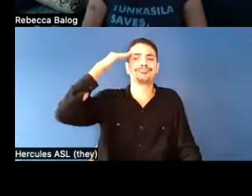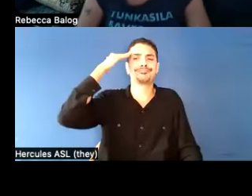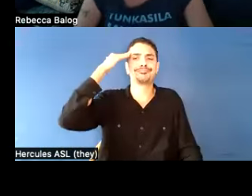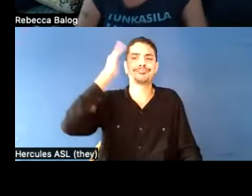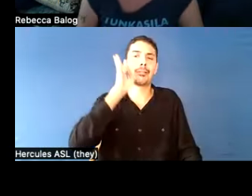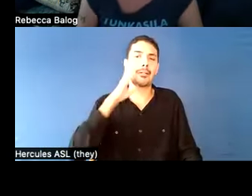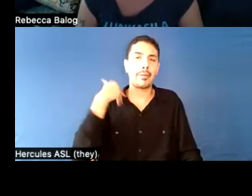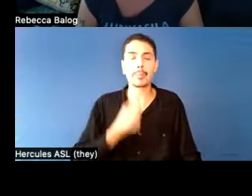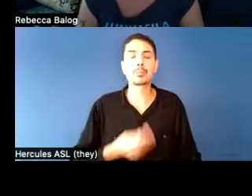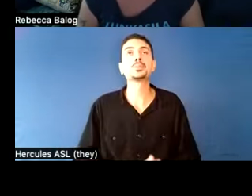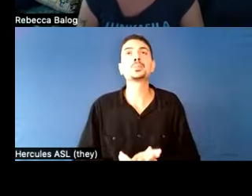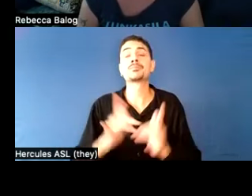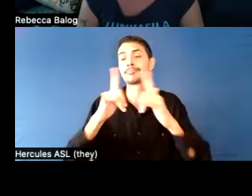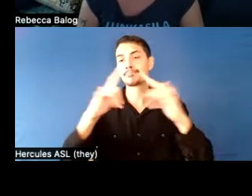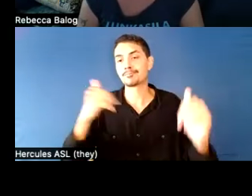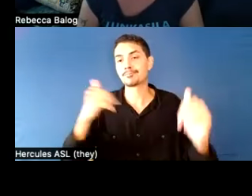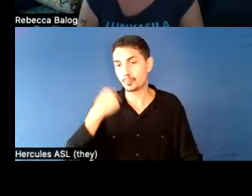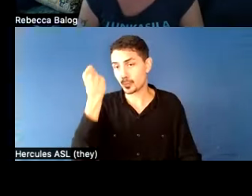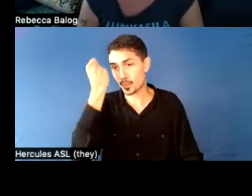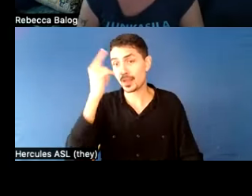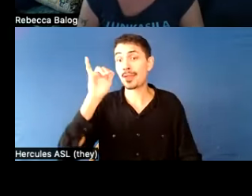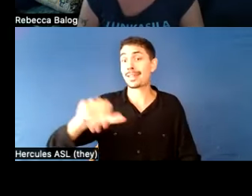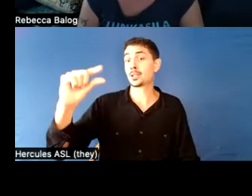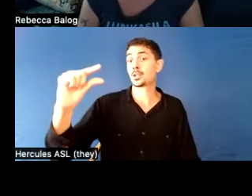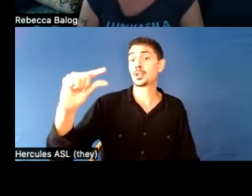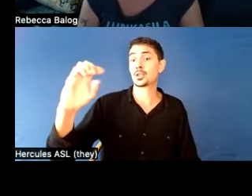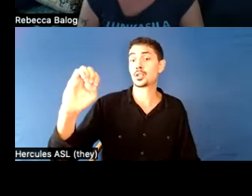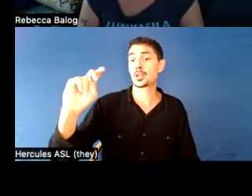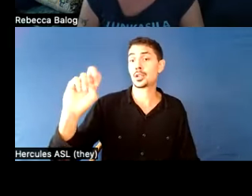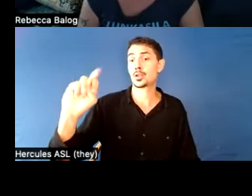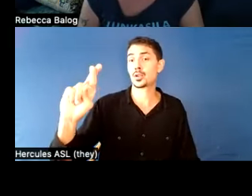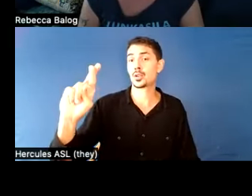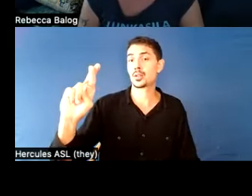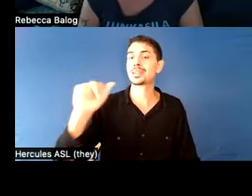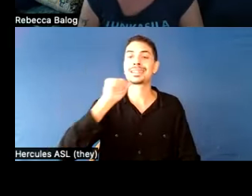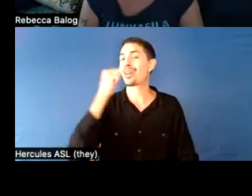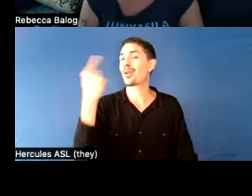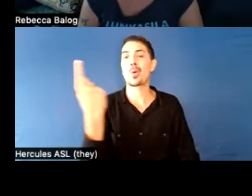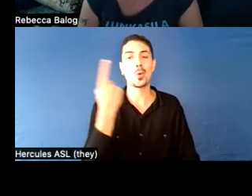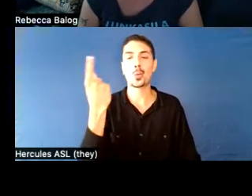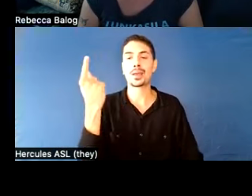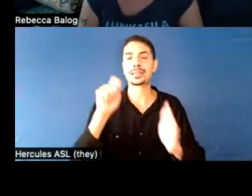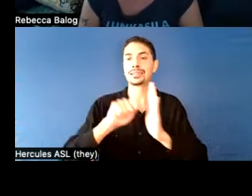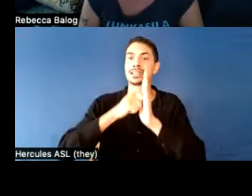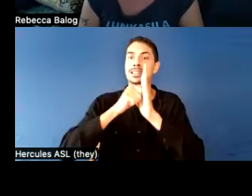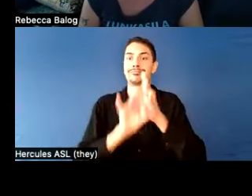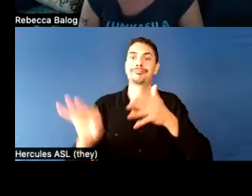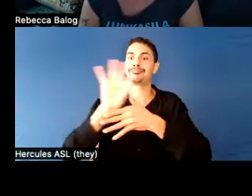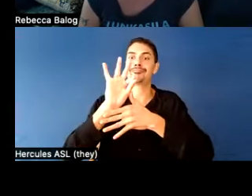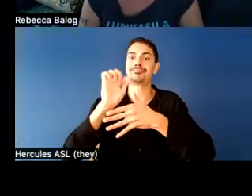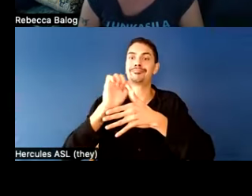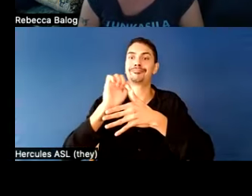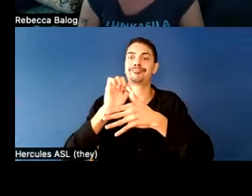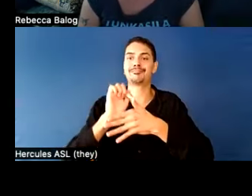But we also understand that gender isn't always this key factor in the demographics of sexual